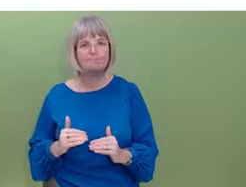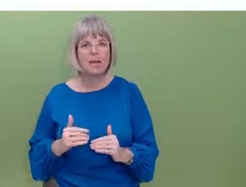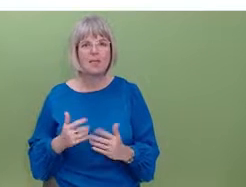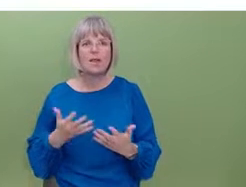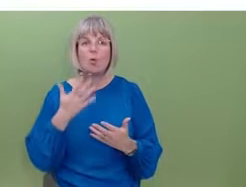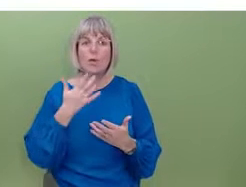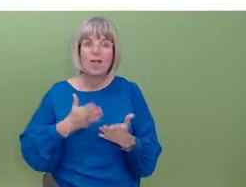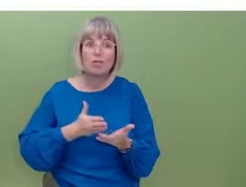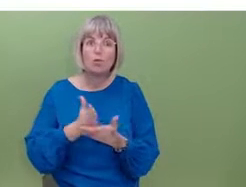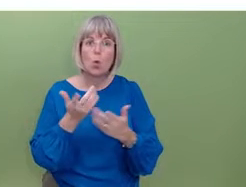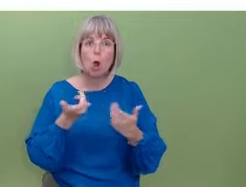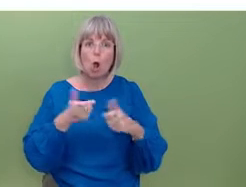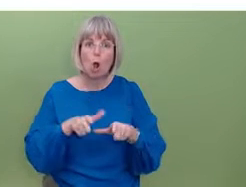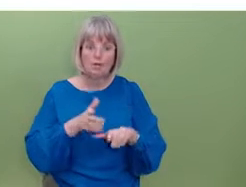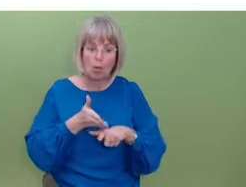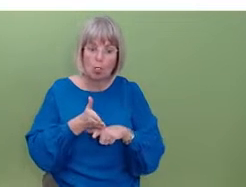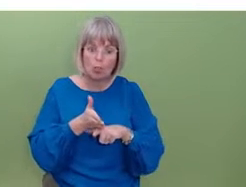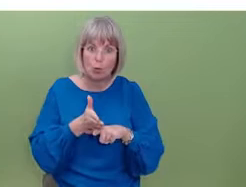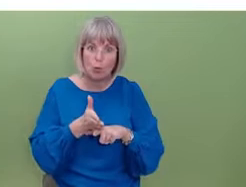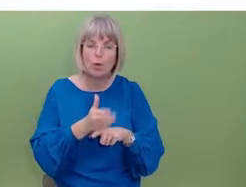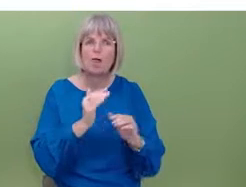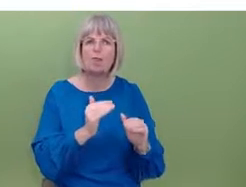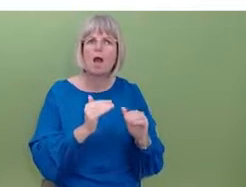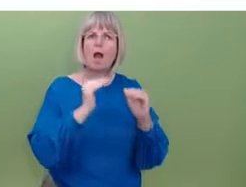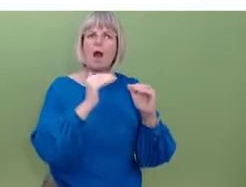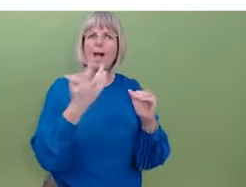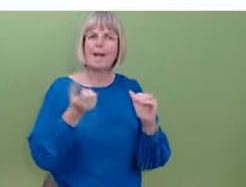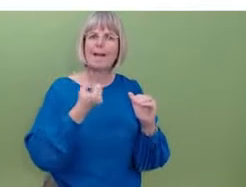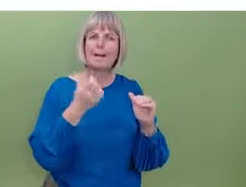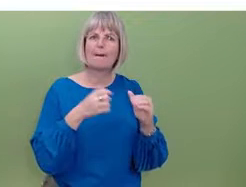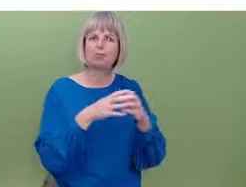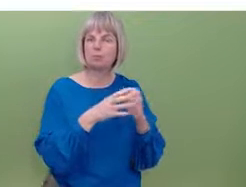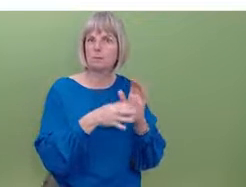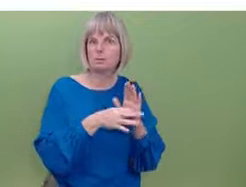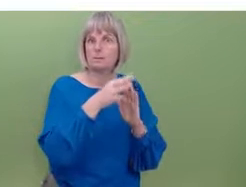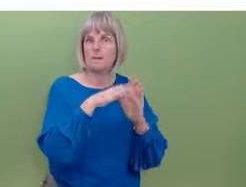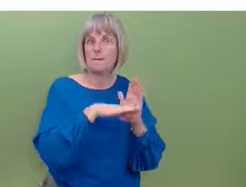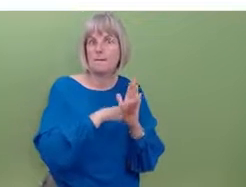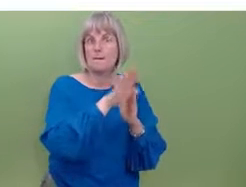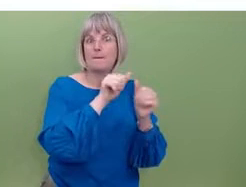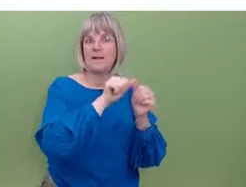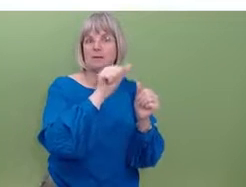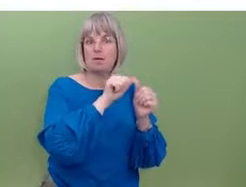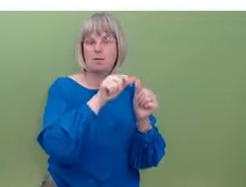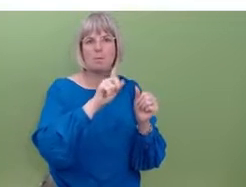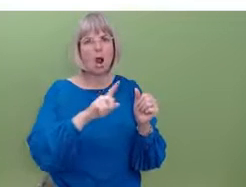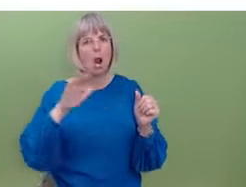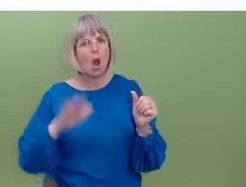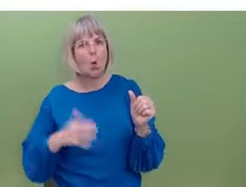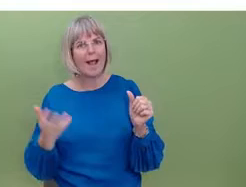the higher income groups get better, the lower income groups remain affected.